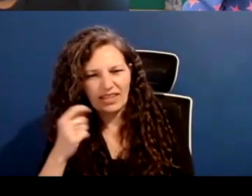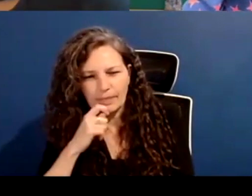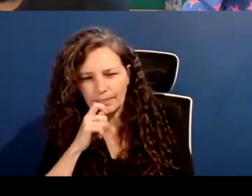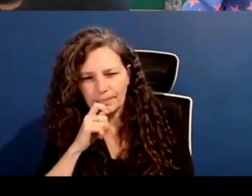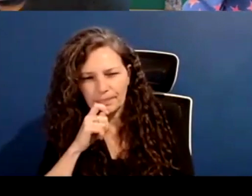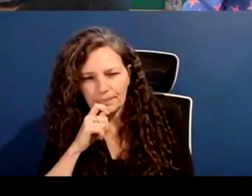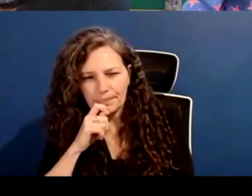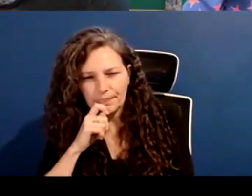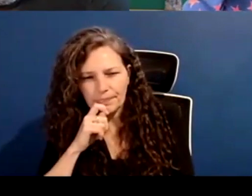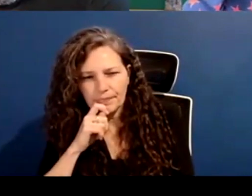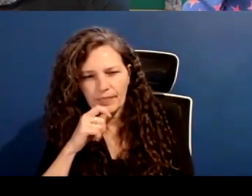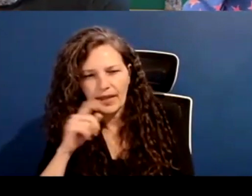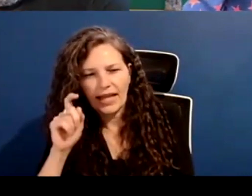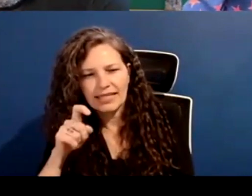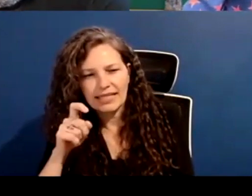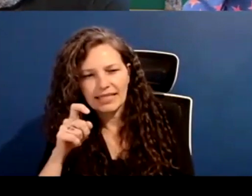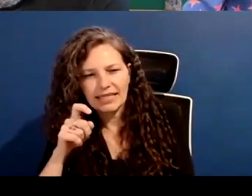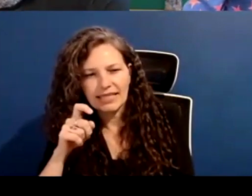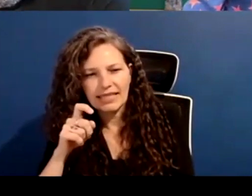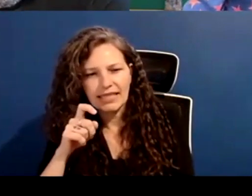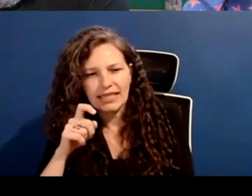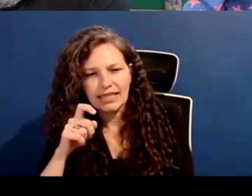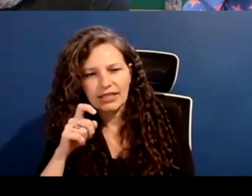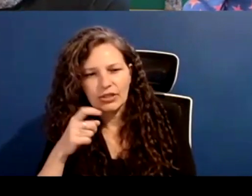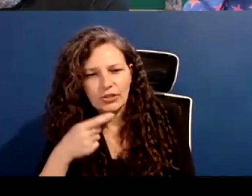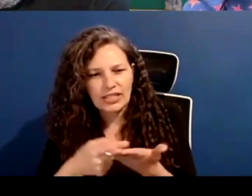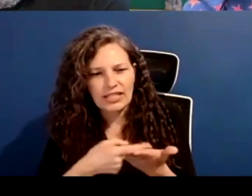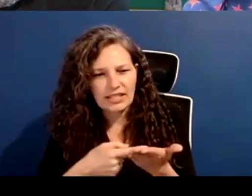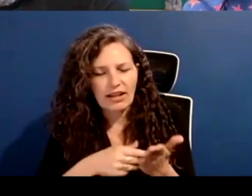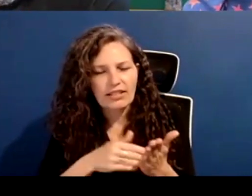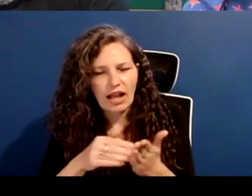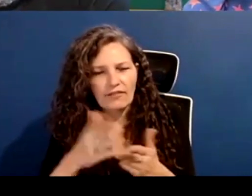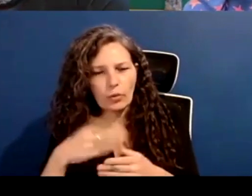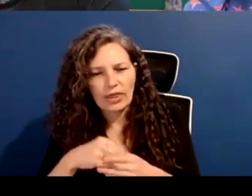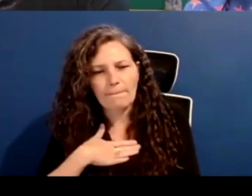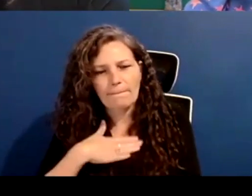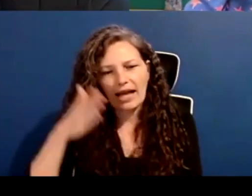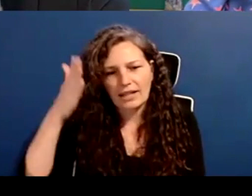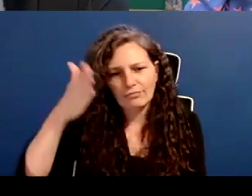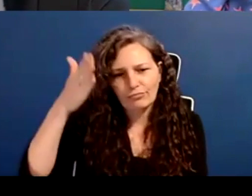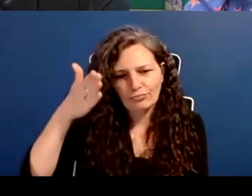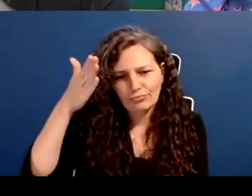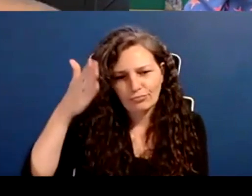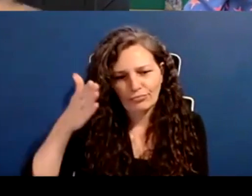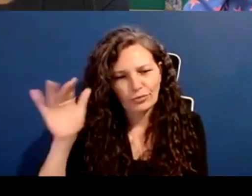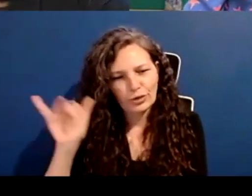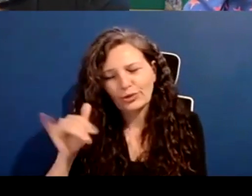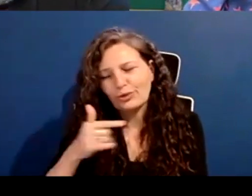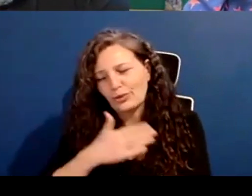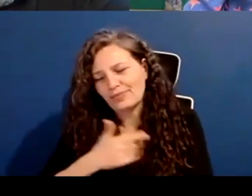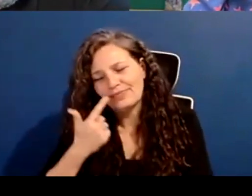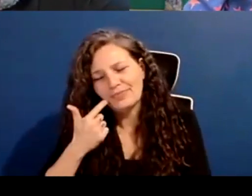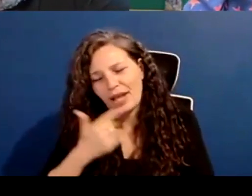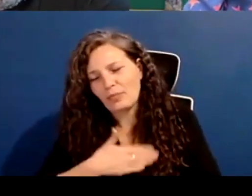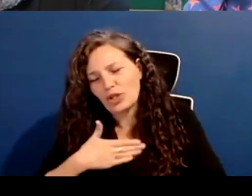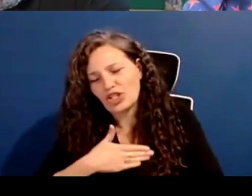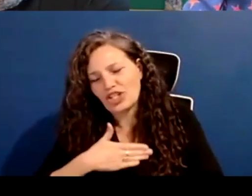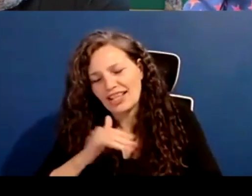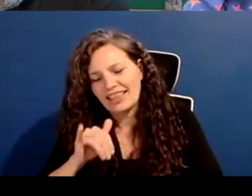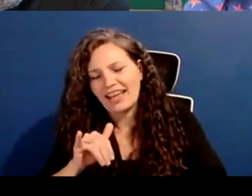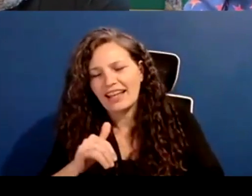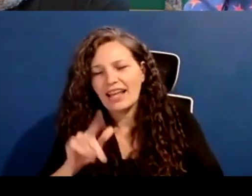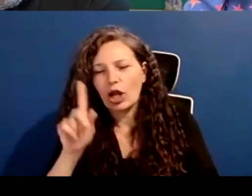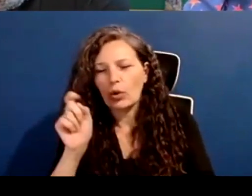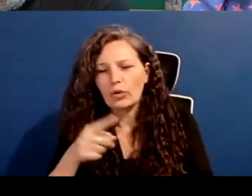I find I have to cover a lot of ground in my sermons about disability, so I really appreciate that. We have a question